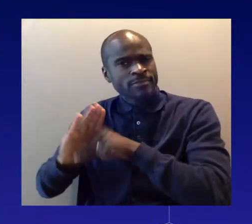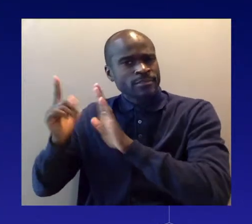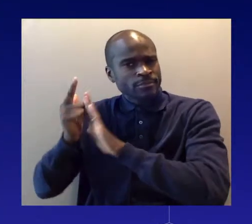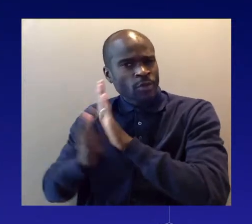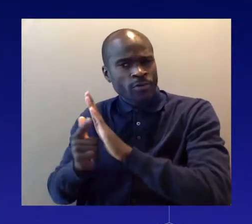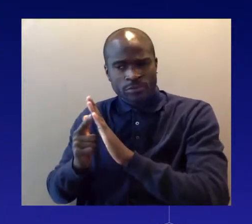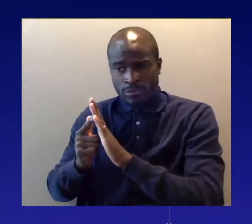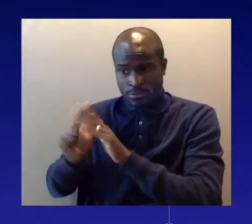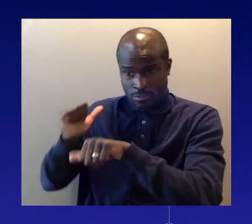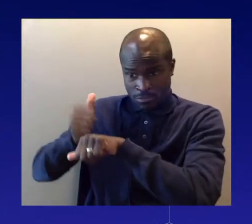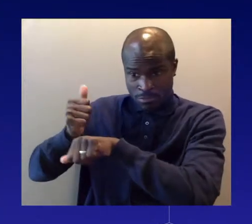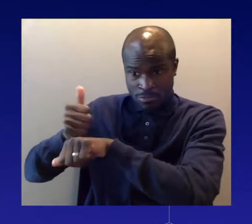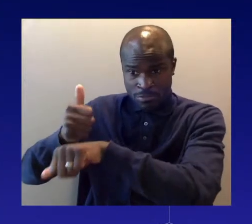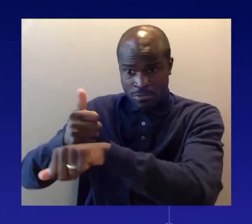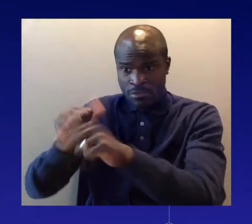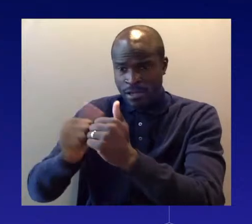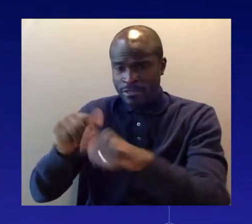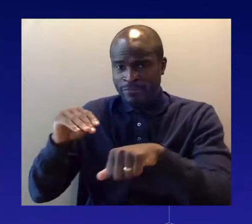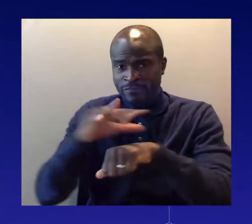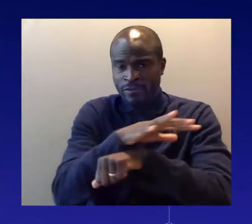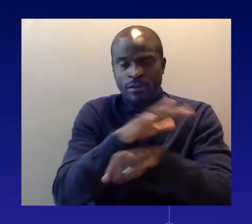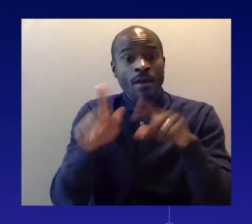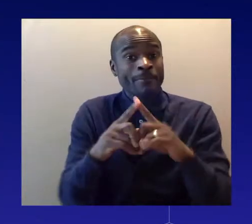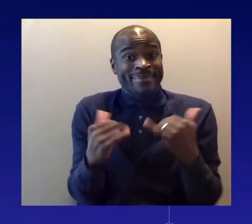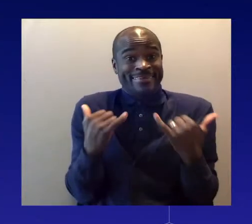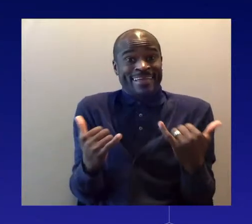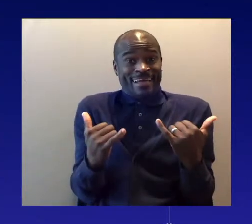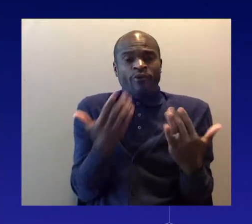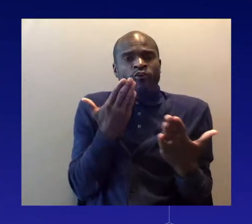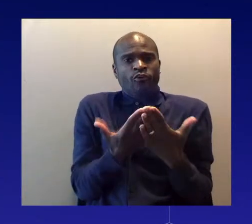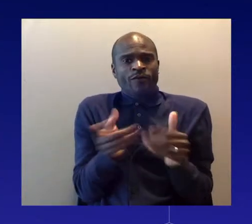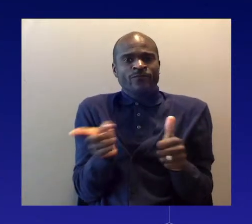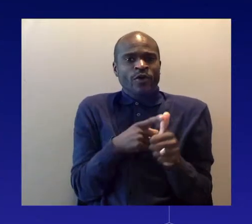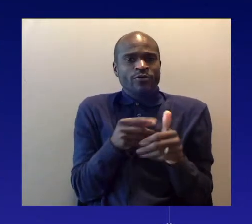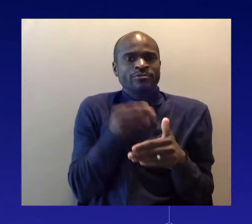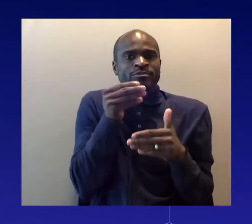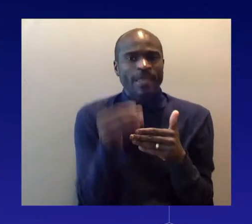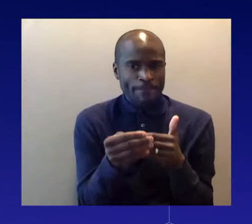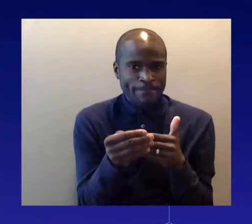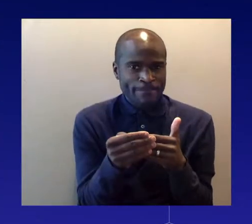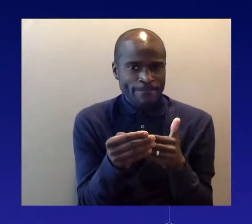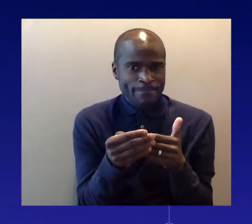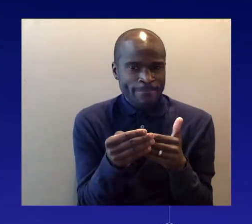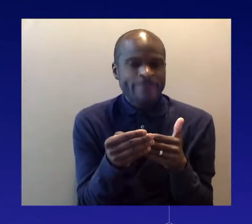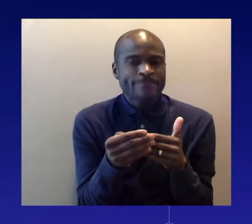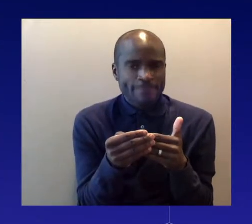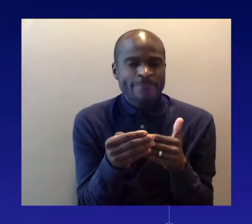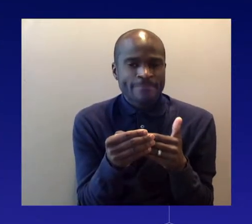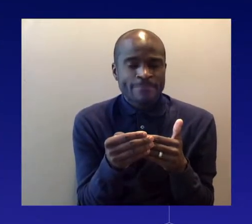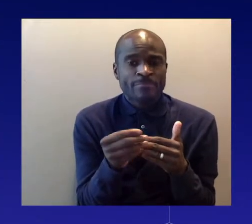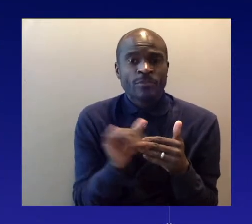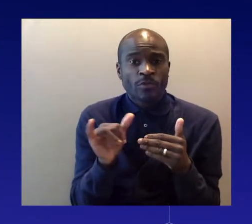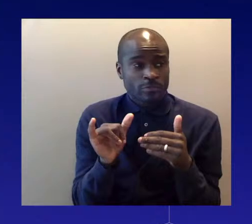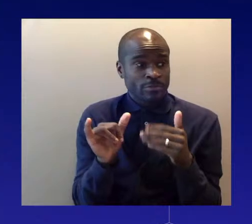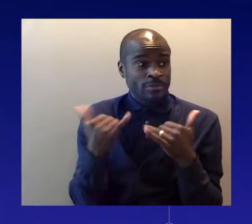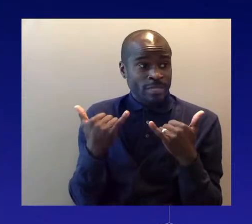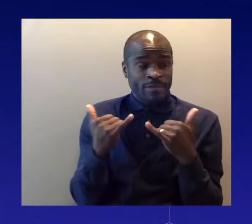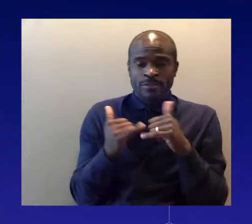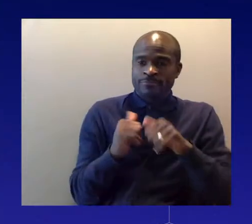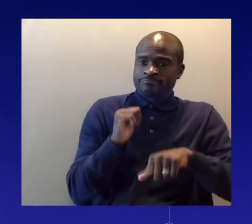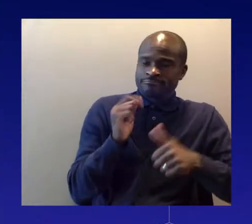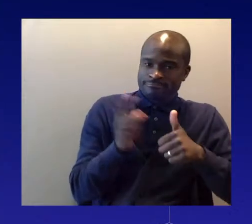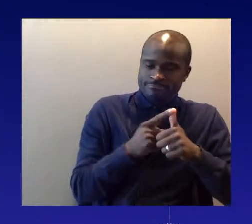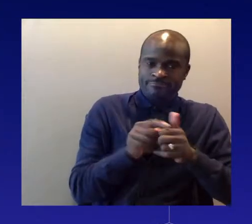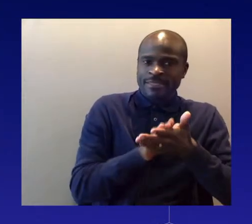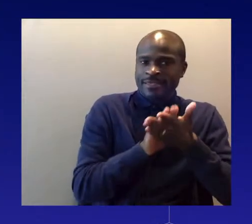a good step forward to see this and to also be working towards clean air, clean water for many communities.